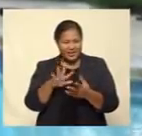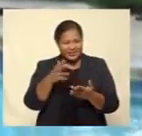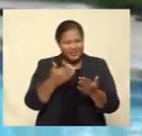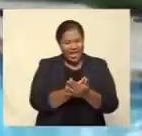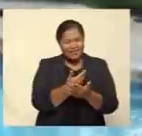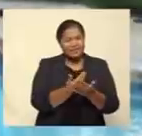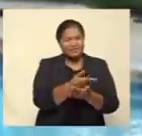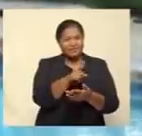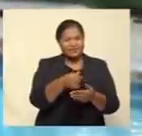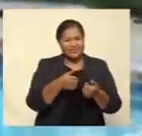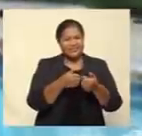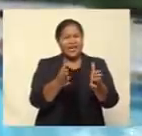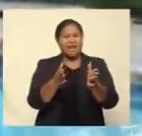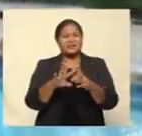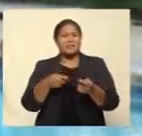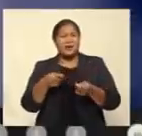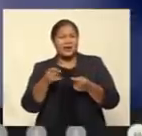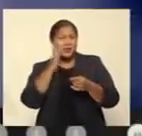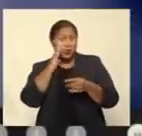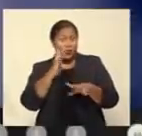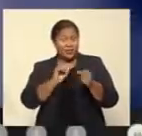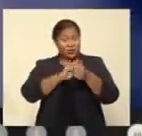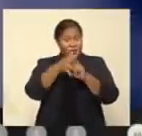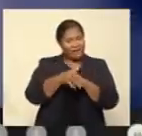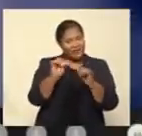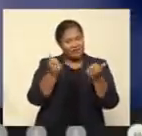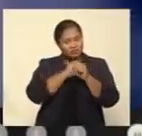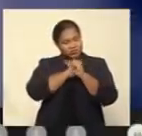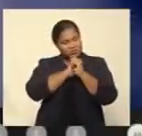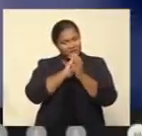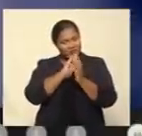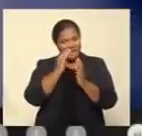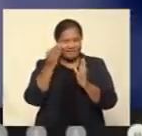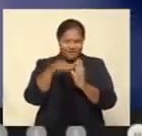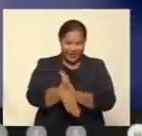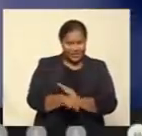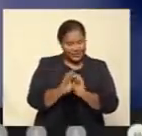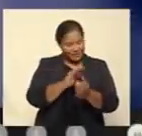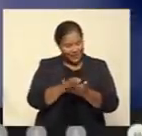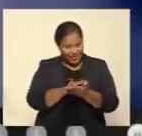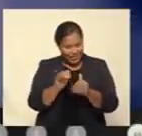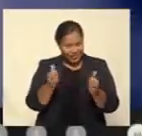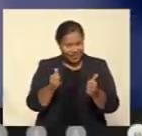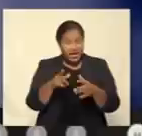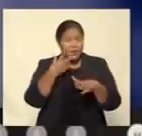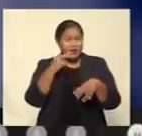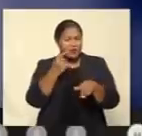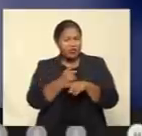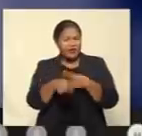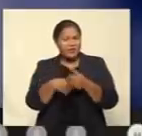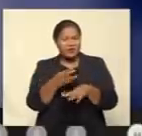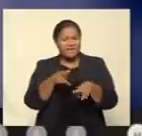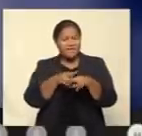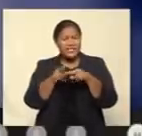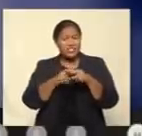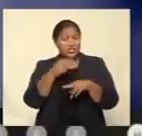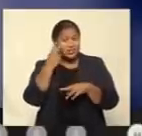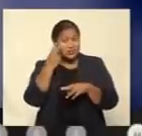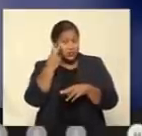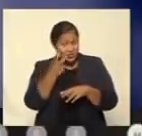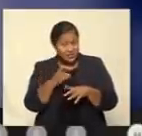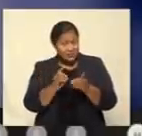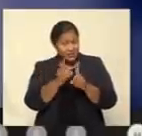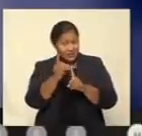the COVID crisis subsides. For FT 2021 that I talked about, which was the Fijian Tourism Development Plan, which we